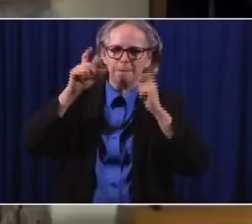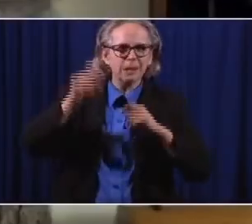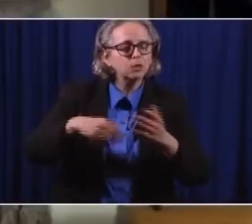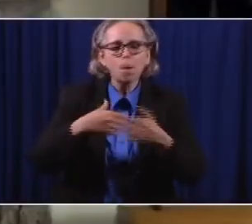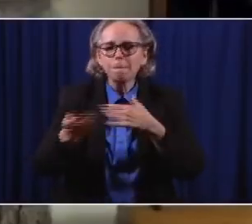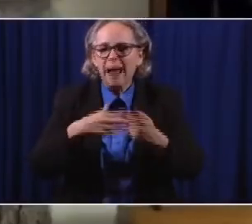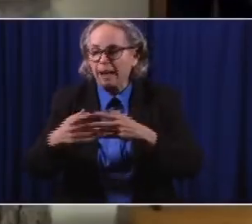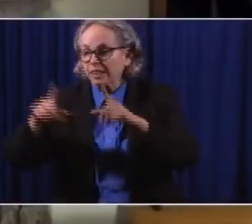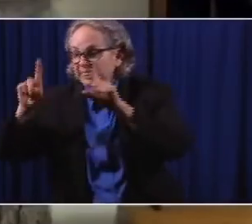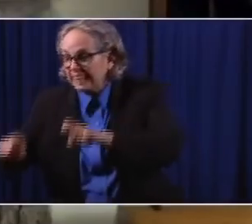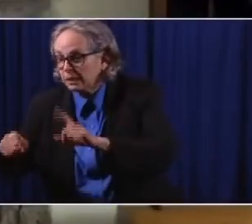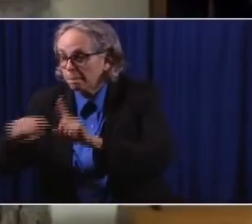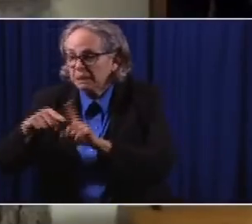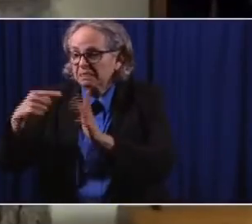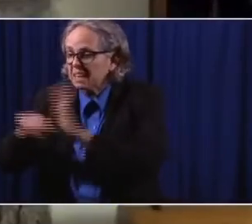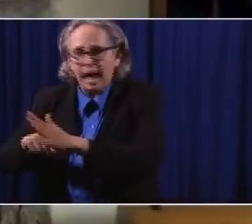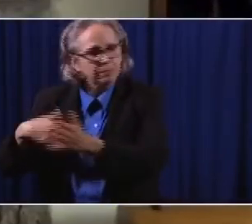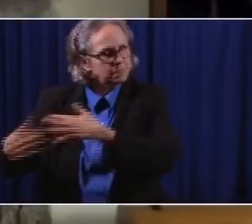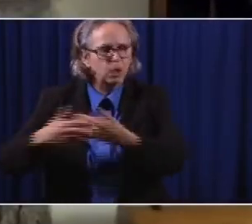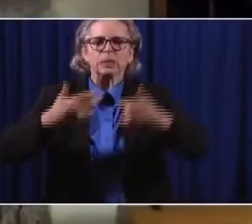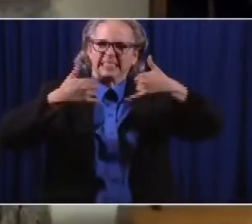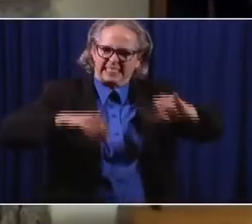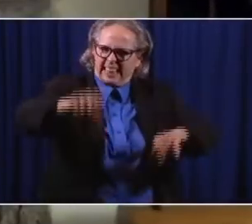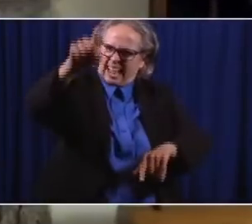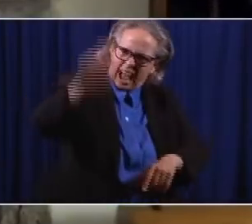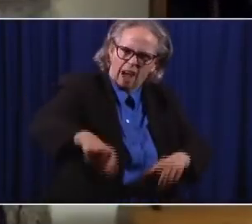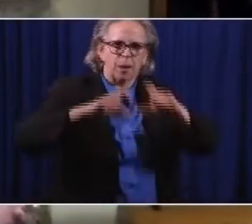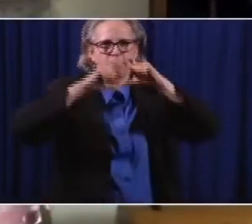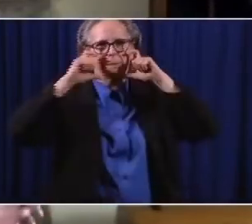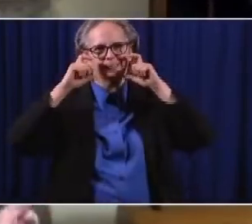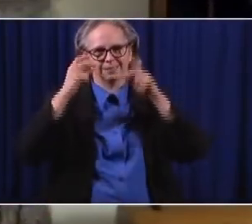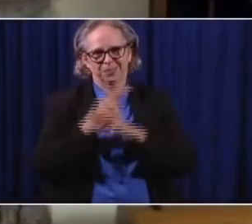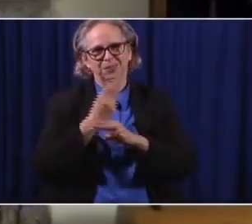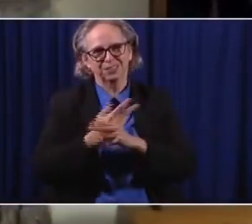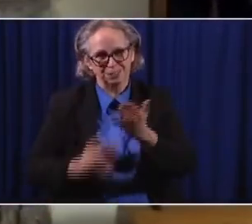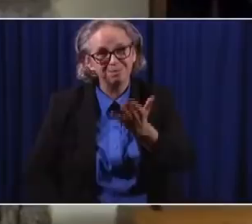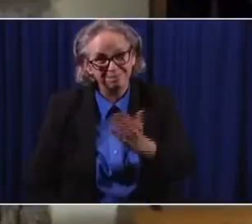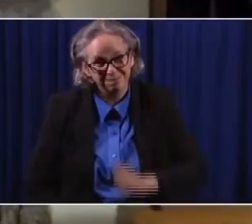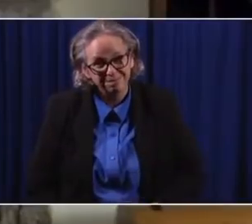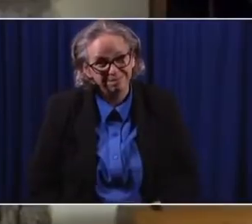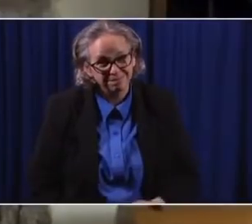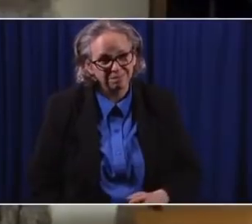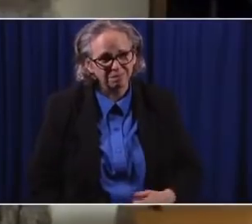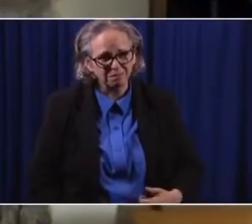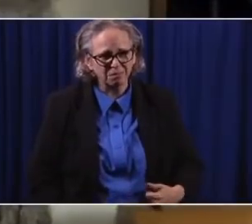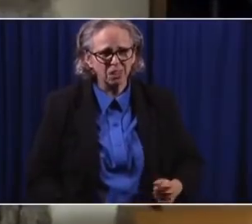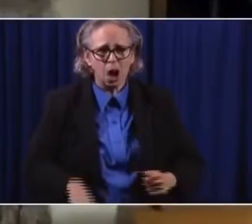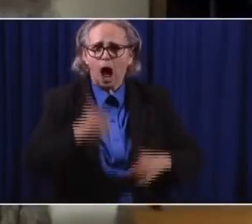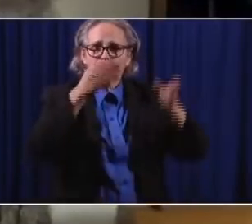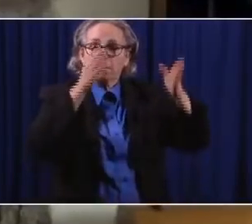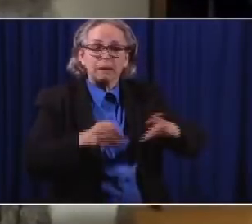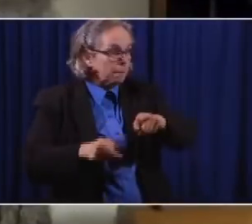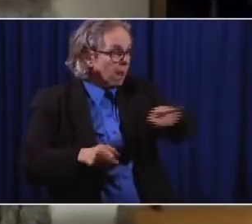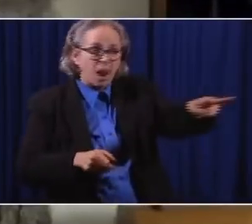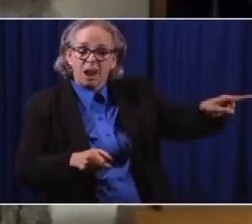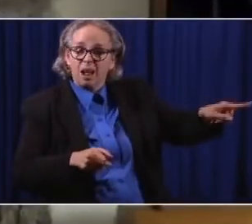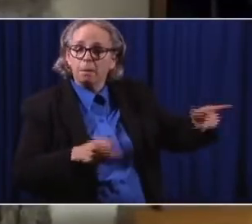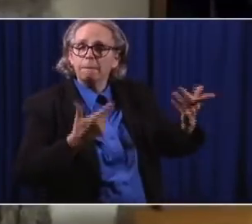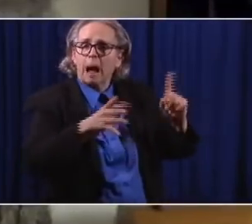because you've tested negative today. Next person you may run into may have it, and you don't know it, and they may not